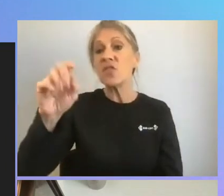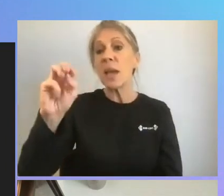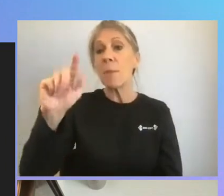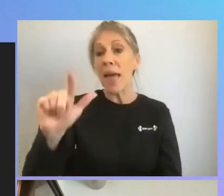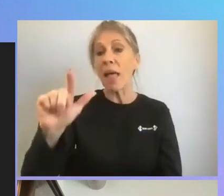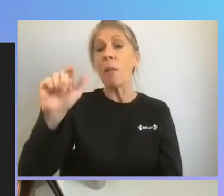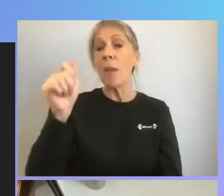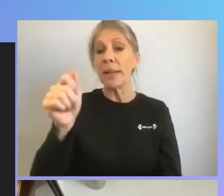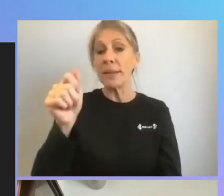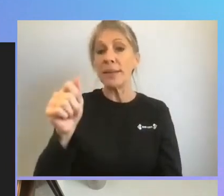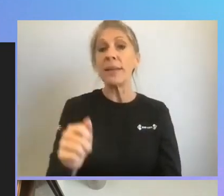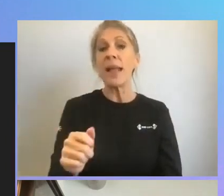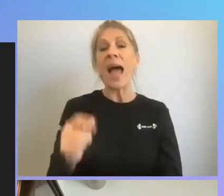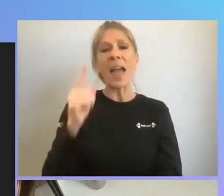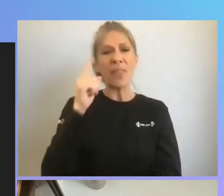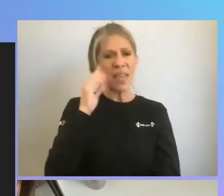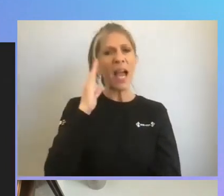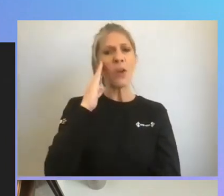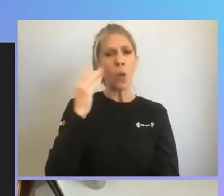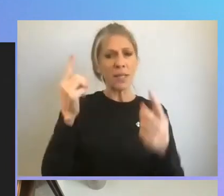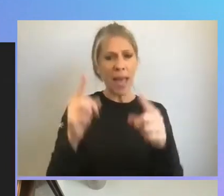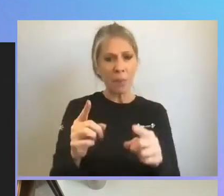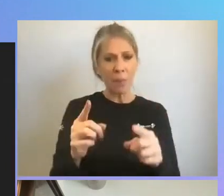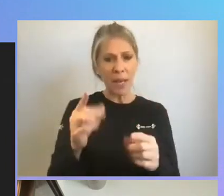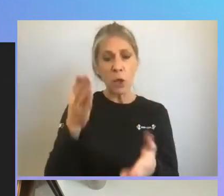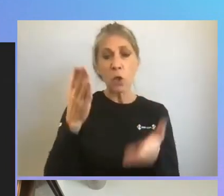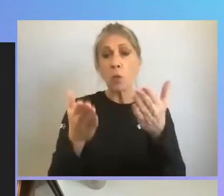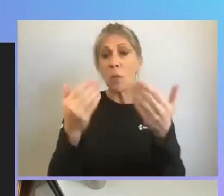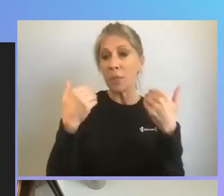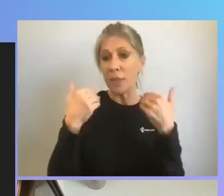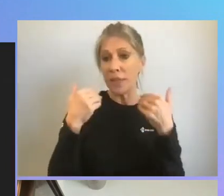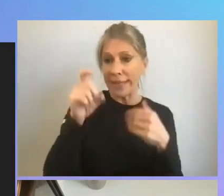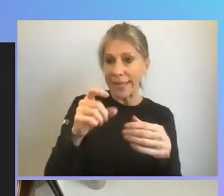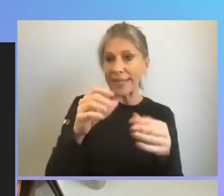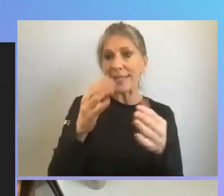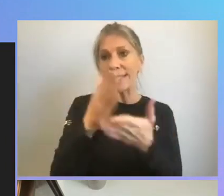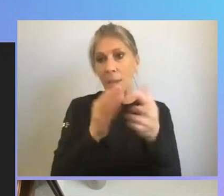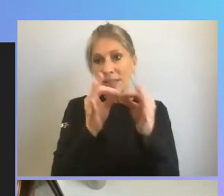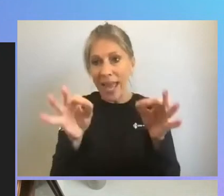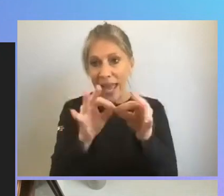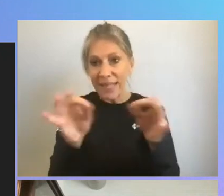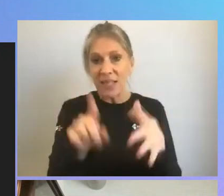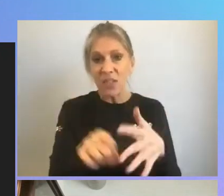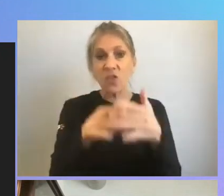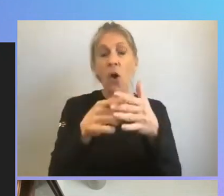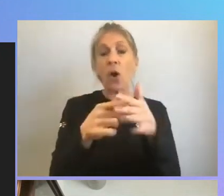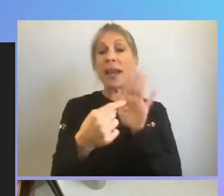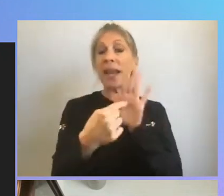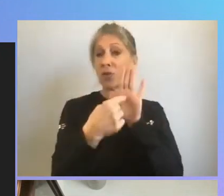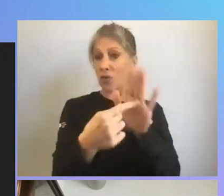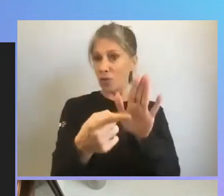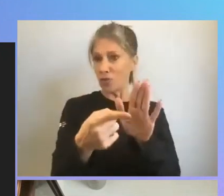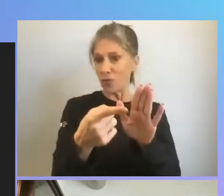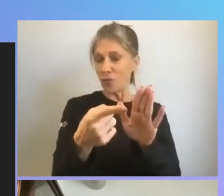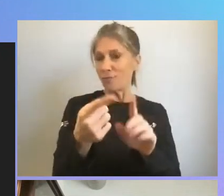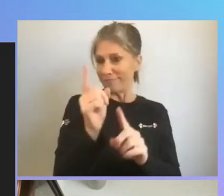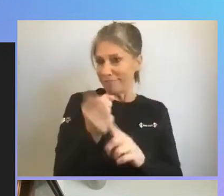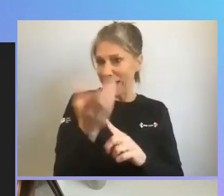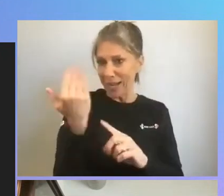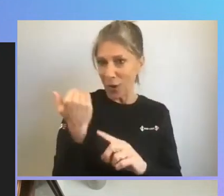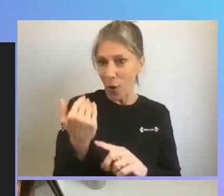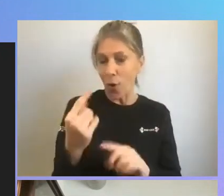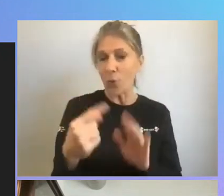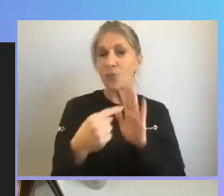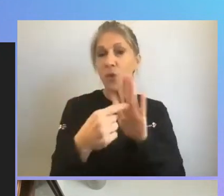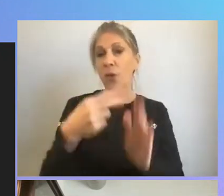goes, oh, okay, I think I know what's going on there. You probably need some discernible text, at least as a start, which I showed you a minute ago with using a native HTML